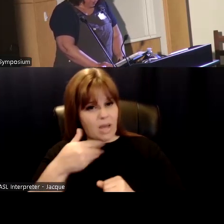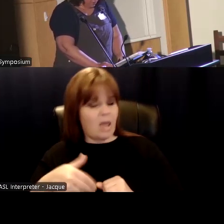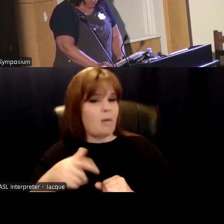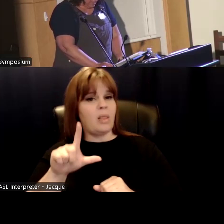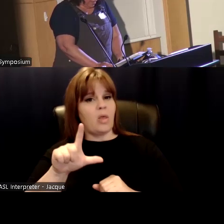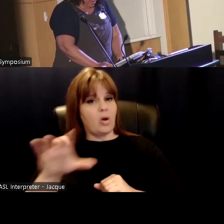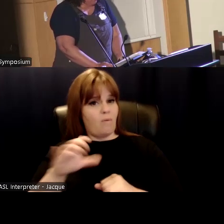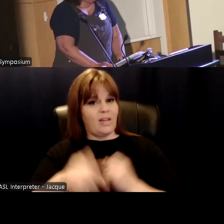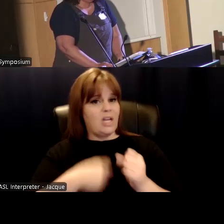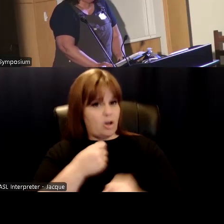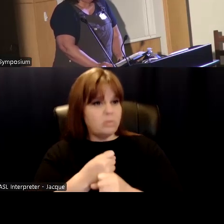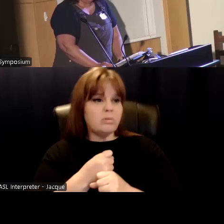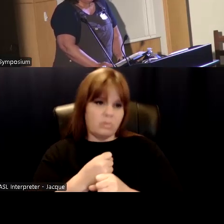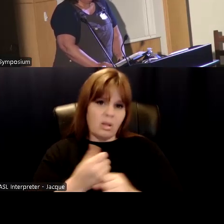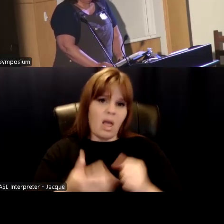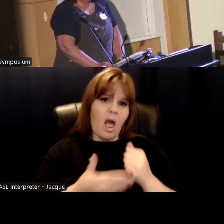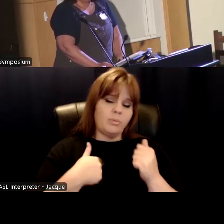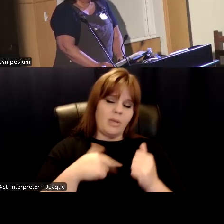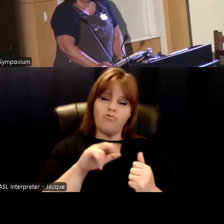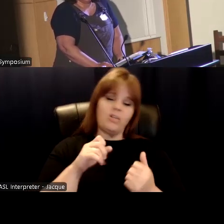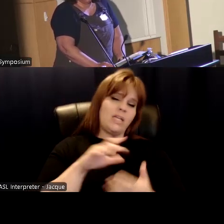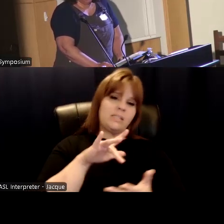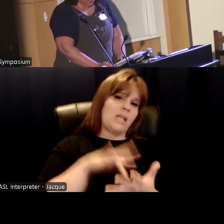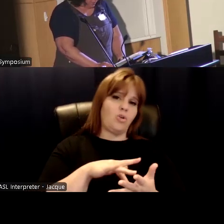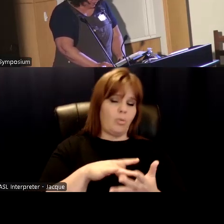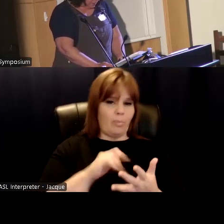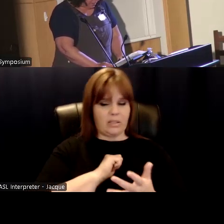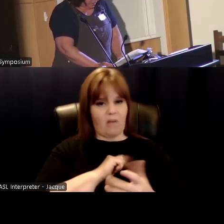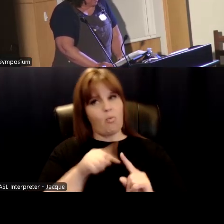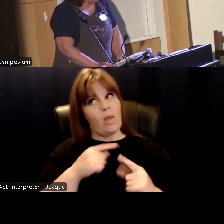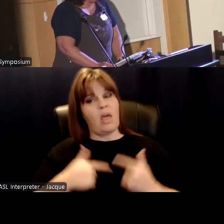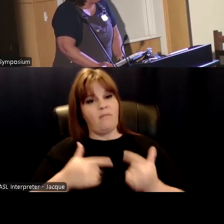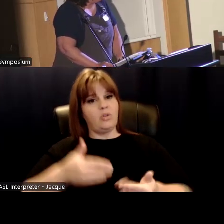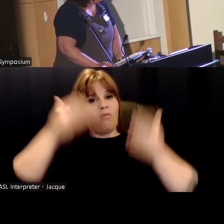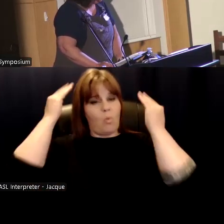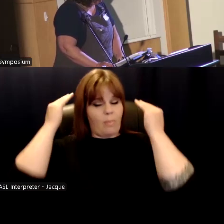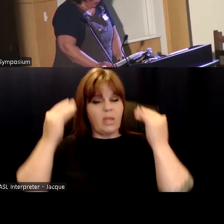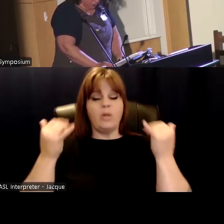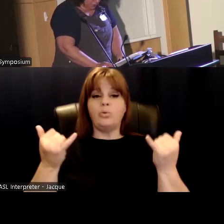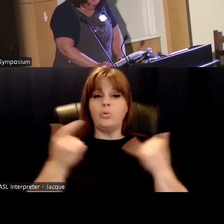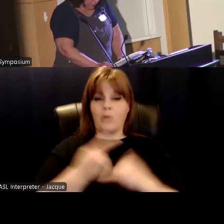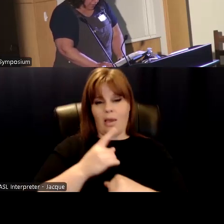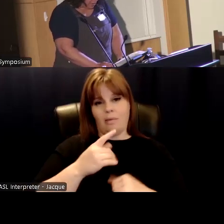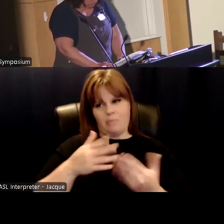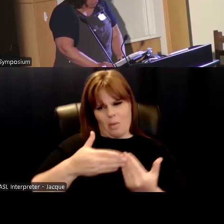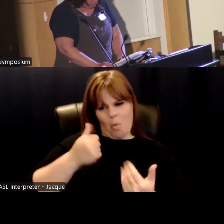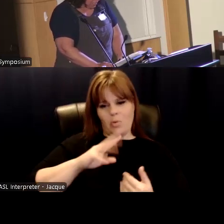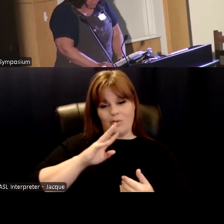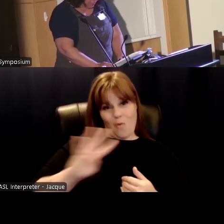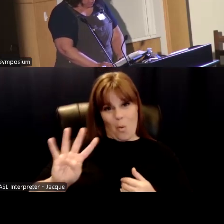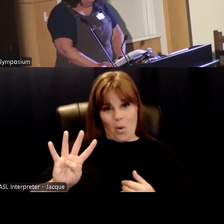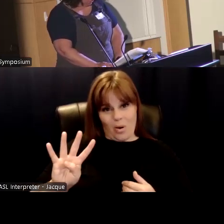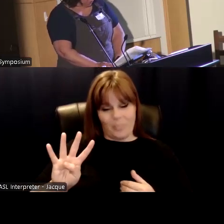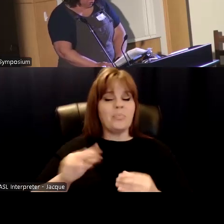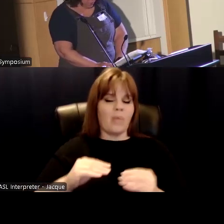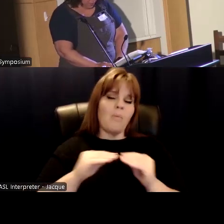years helps me recenter myself when life gets overwhelming. Today, I'm almost 4 years old, and I'm more independent,